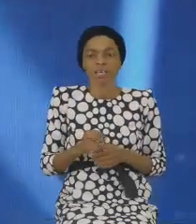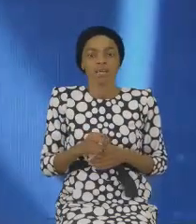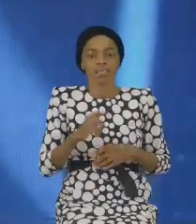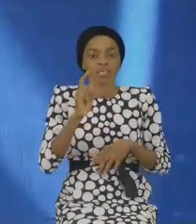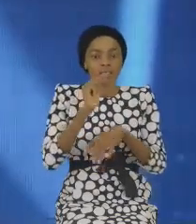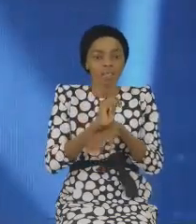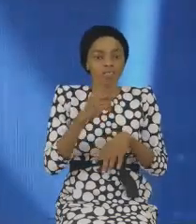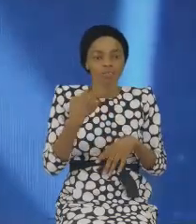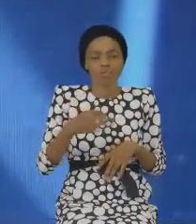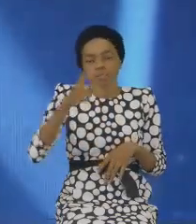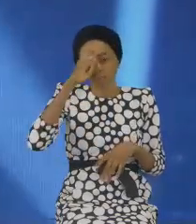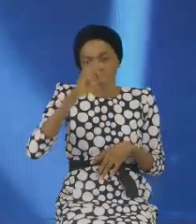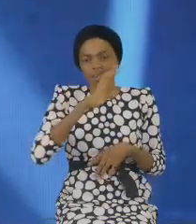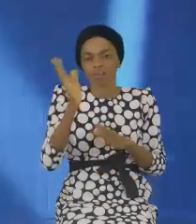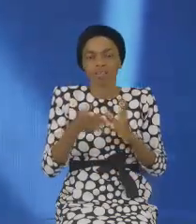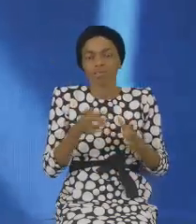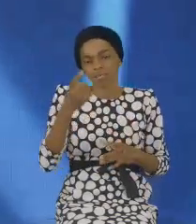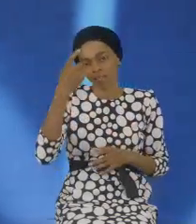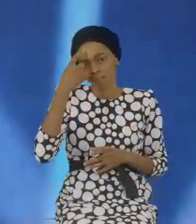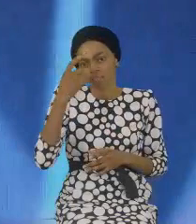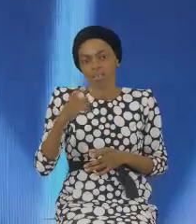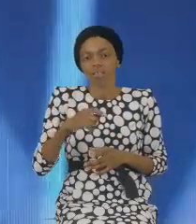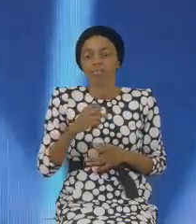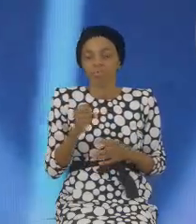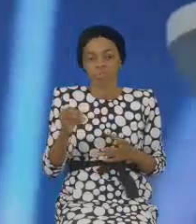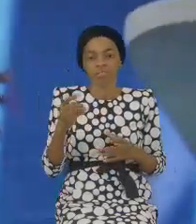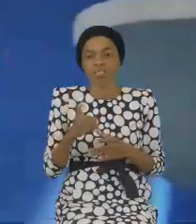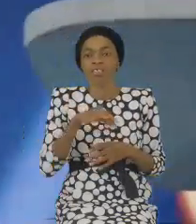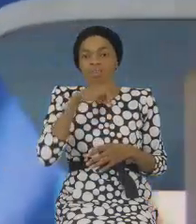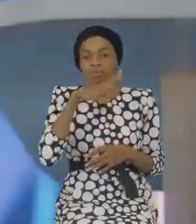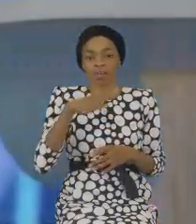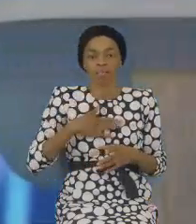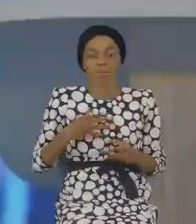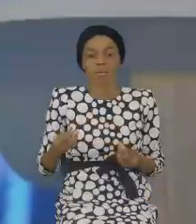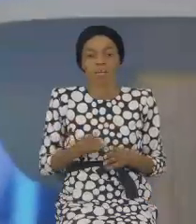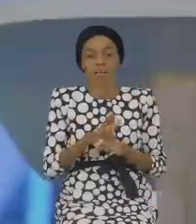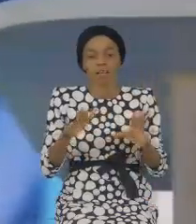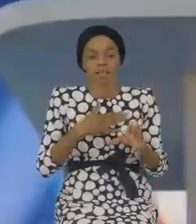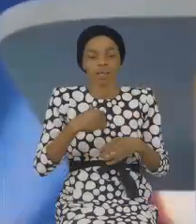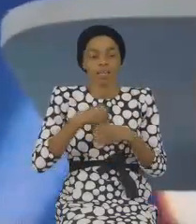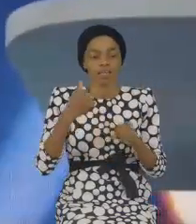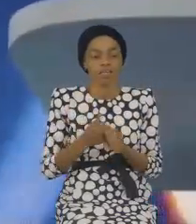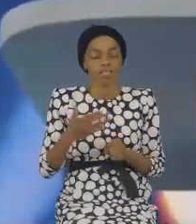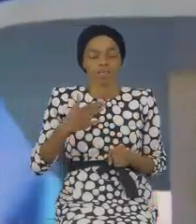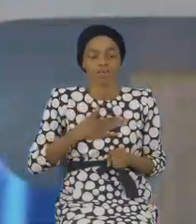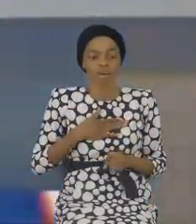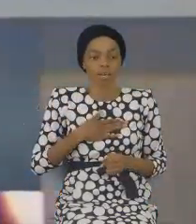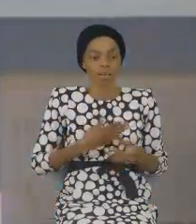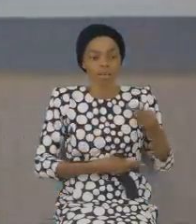their mind, and so they defiled my land and make mine heritage